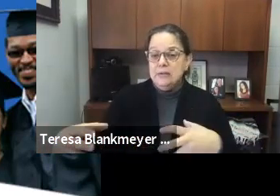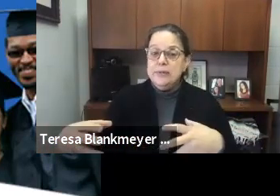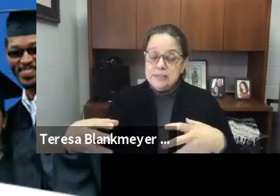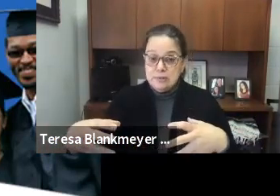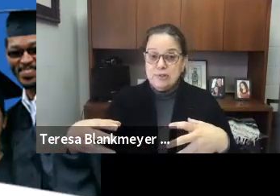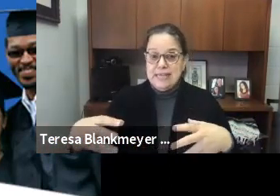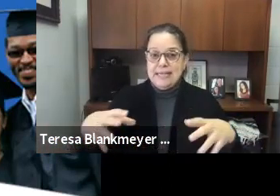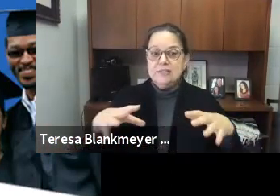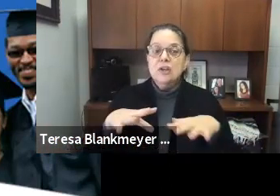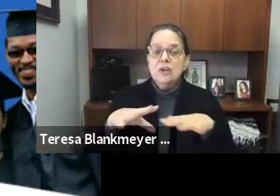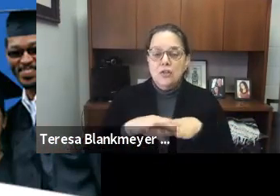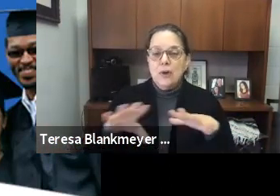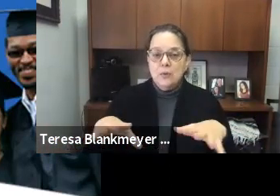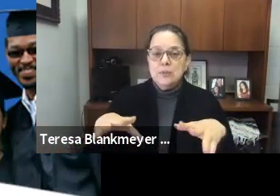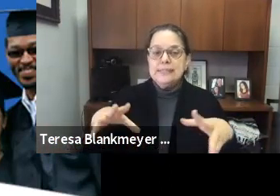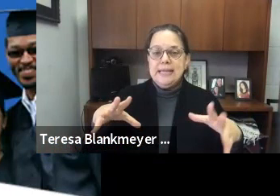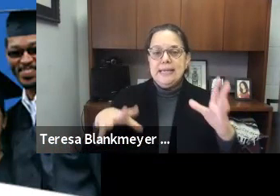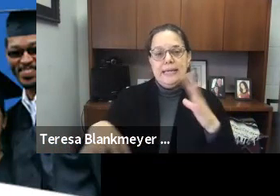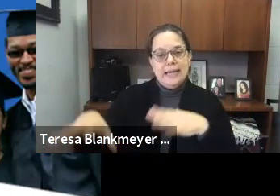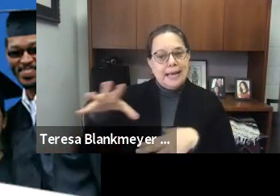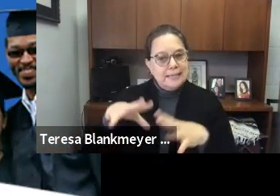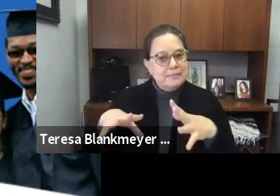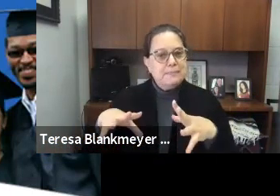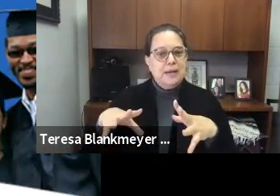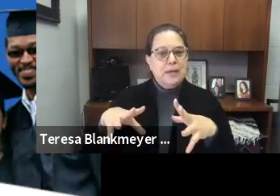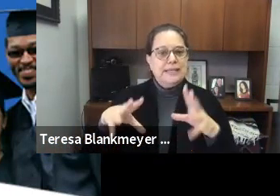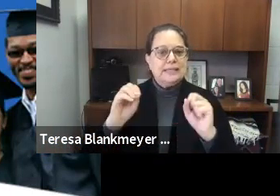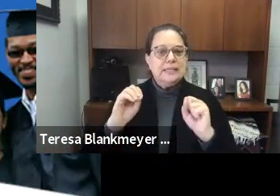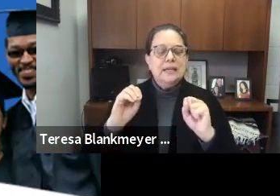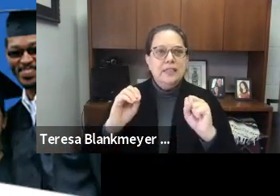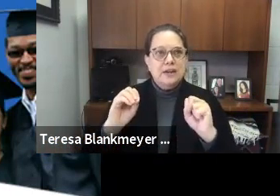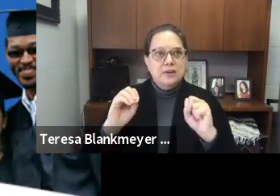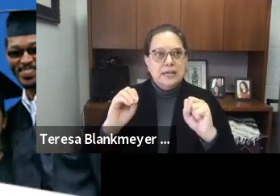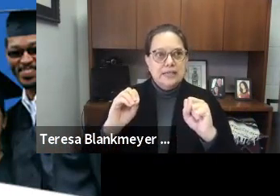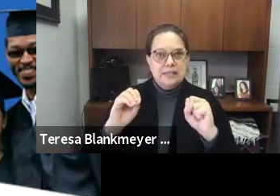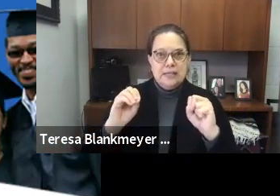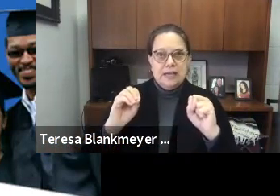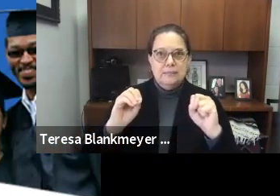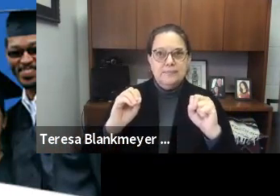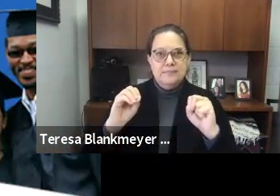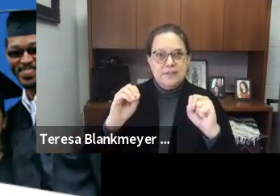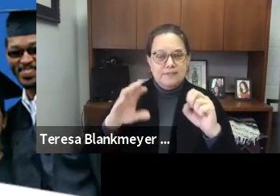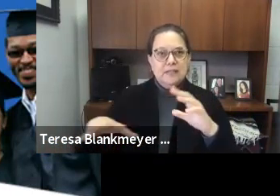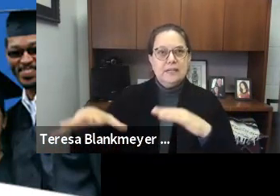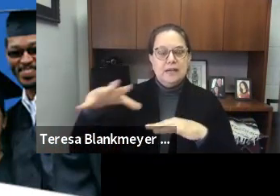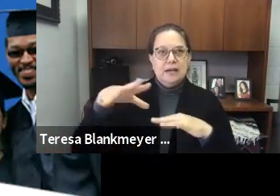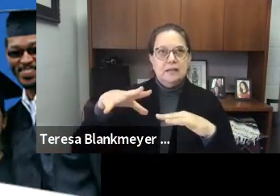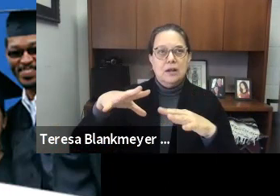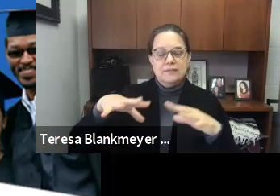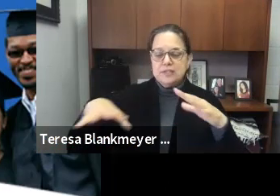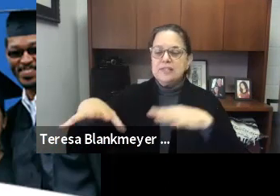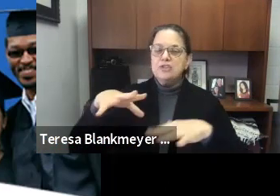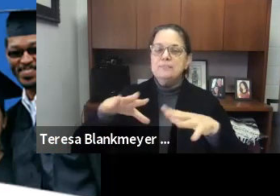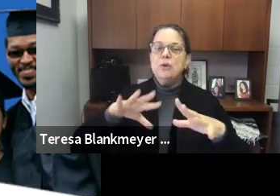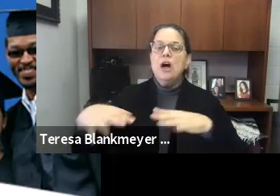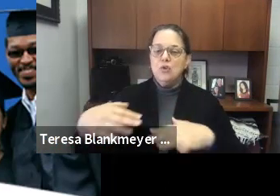clinical and research settings, although I will say in academic bioethics, there is definitely a lot